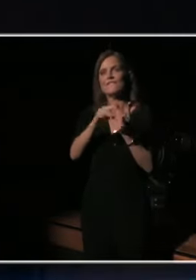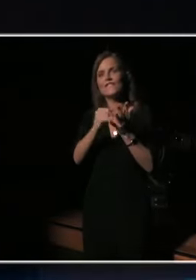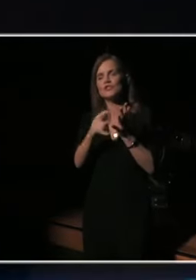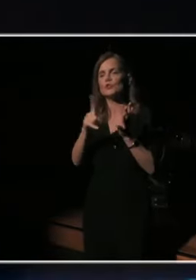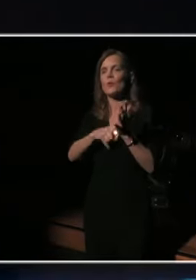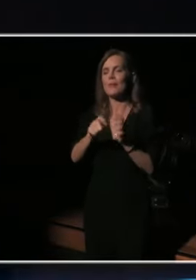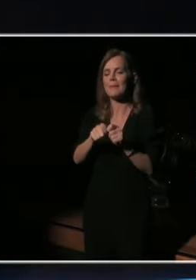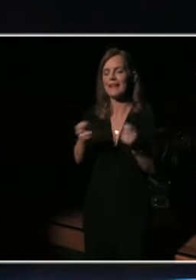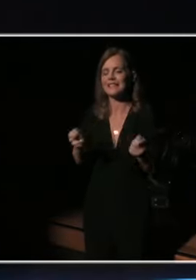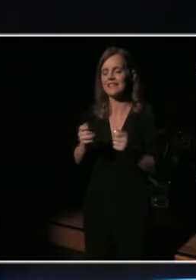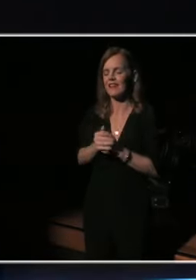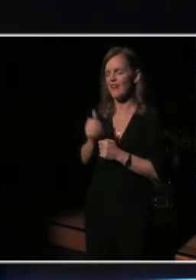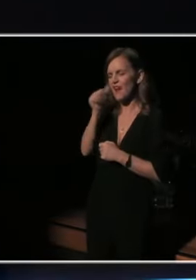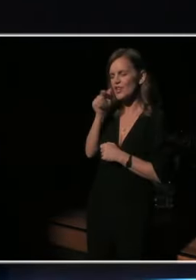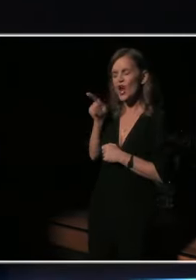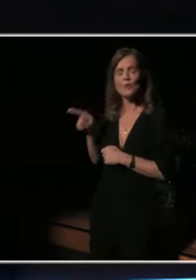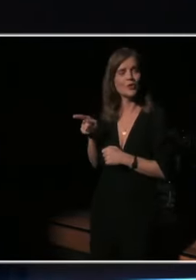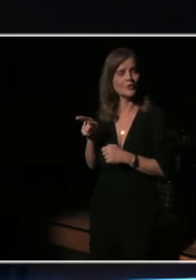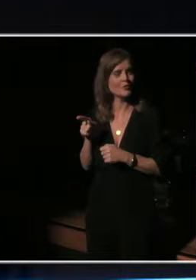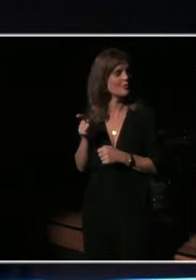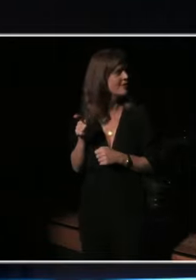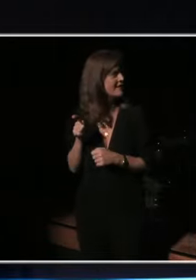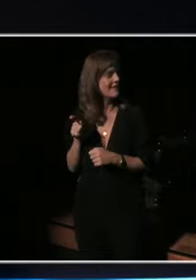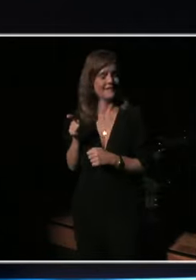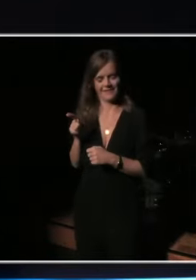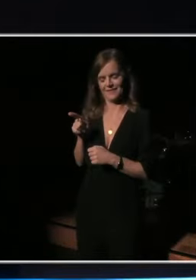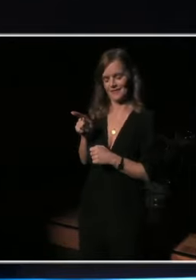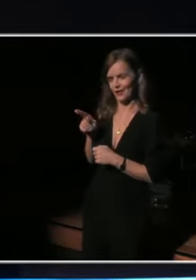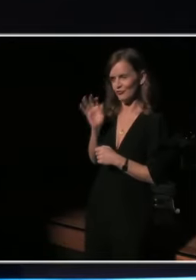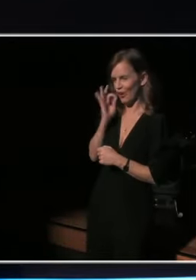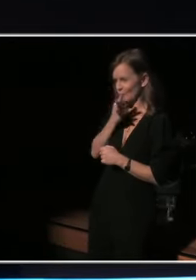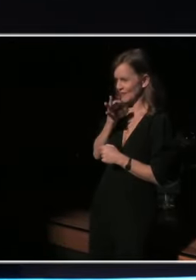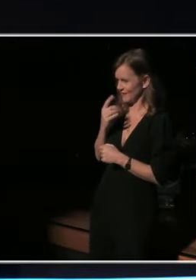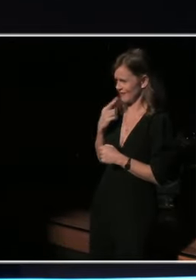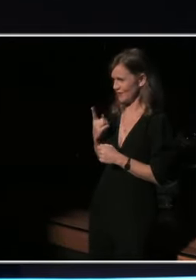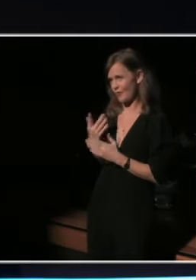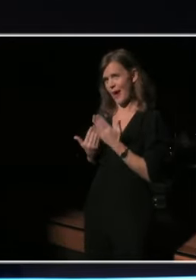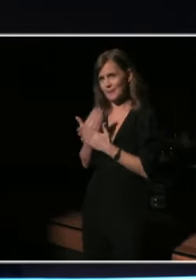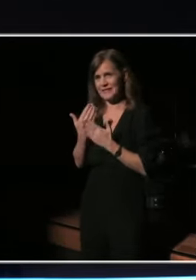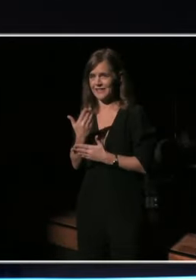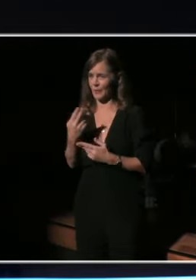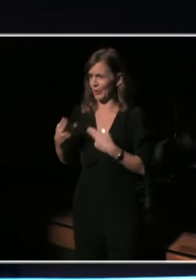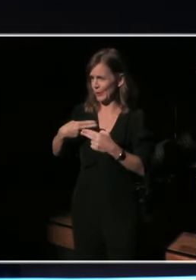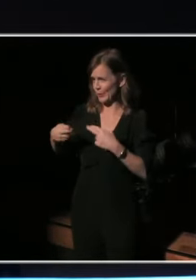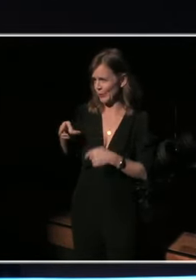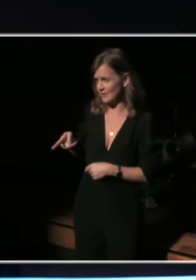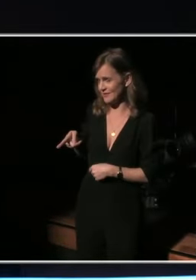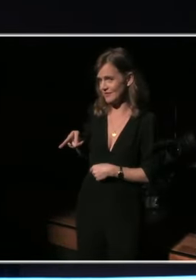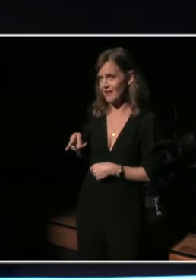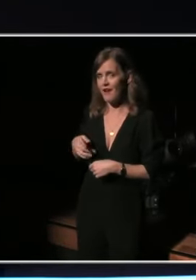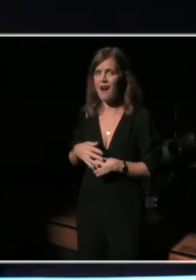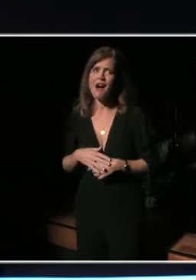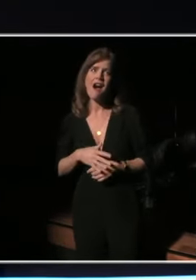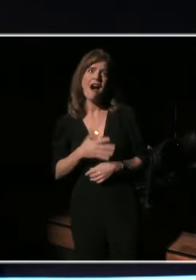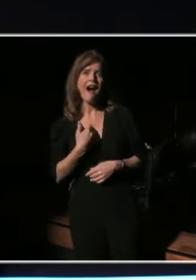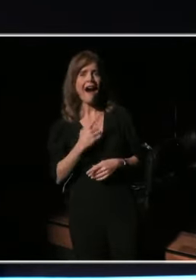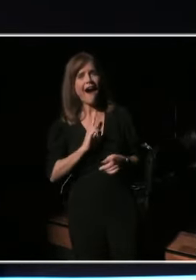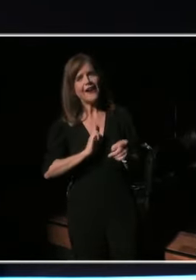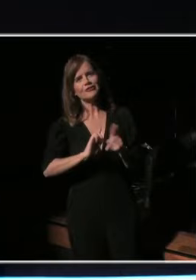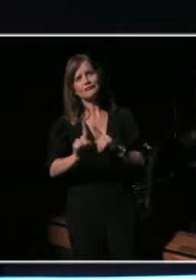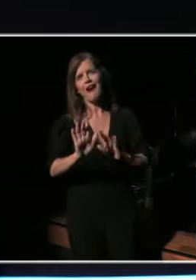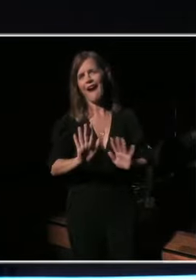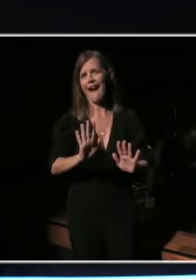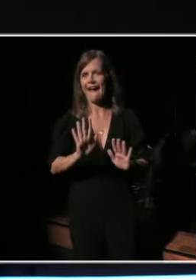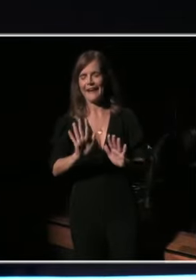you, Rosie, but I don't know if you keep up to date with current affairs, do you? Well, I try